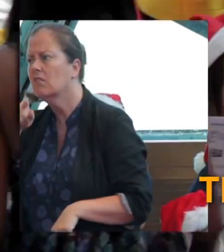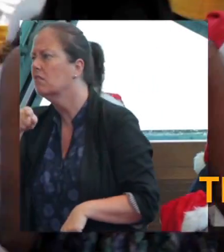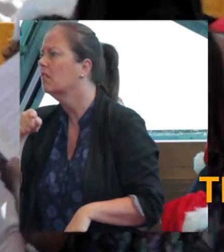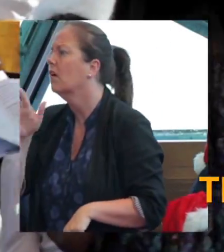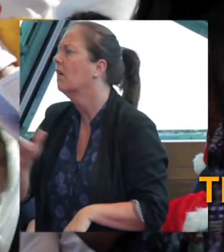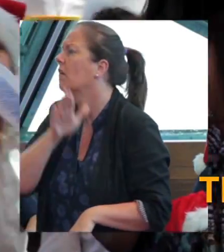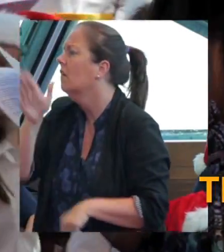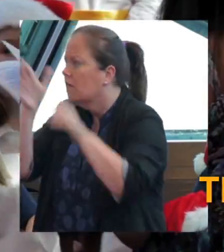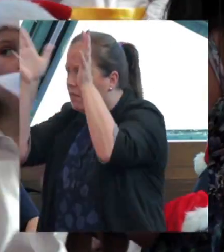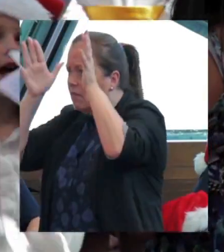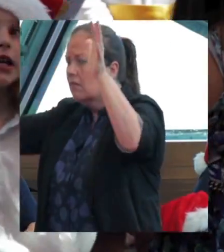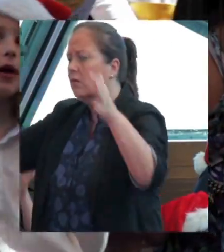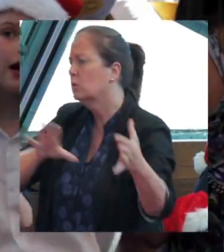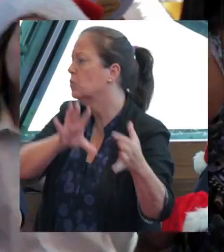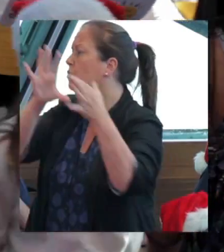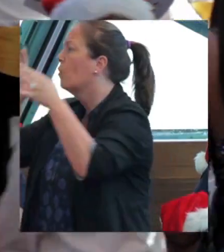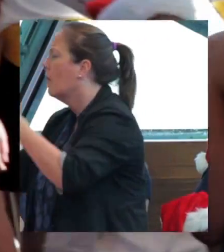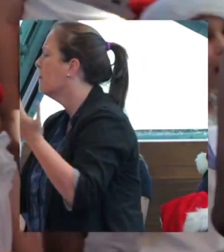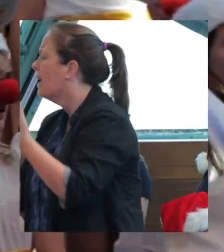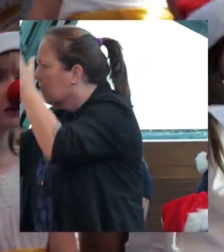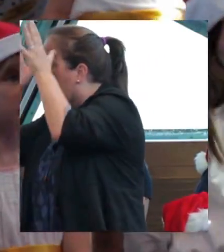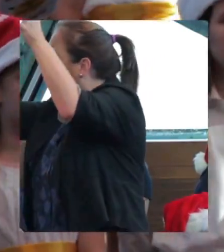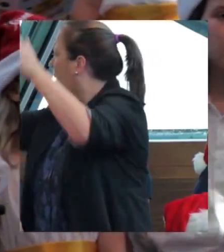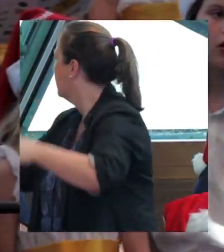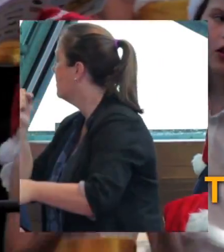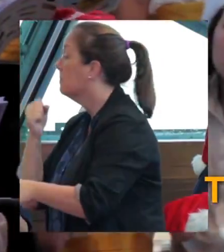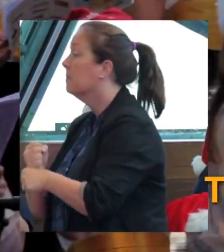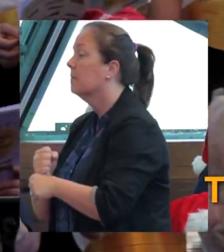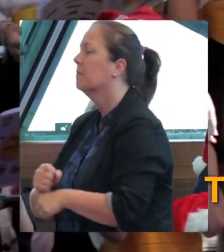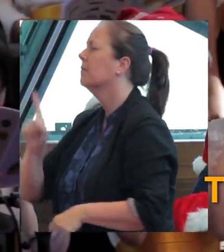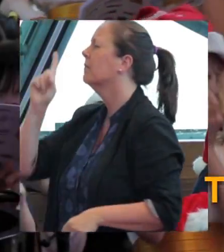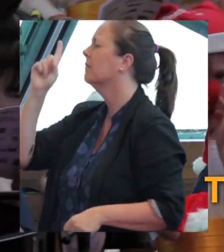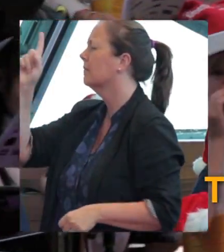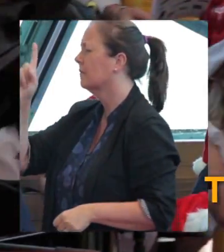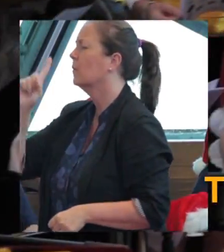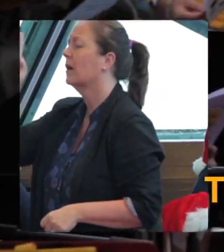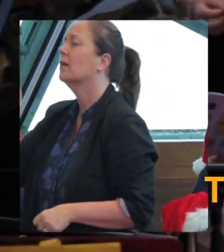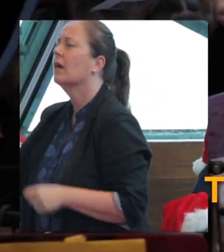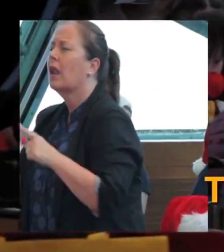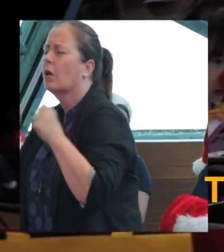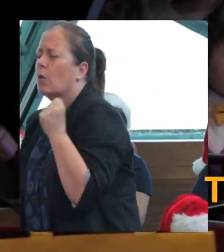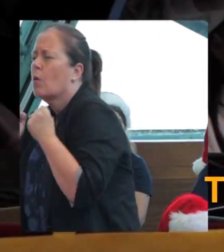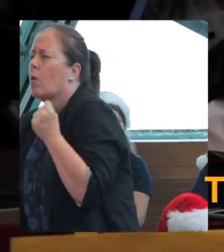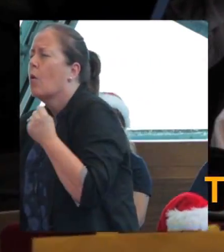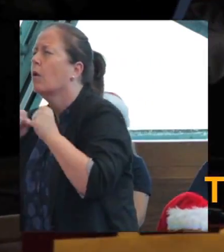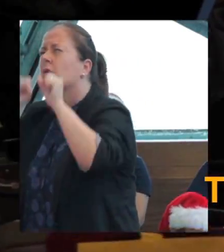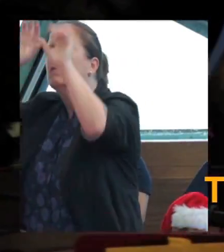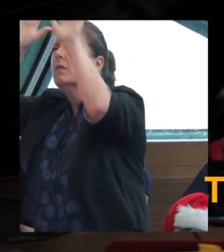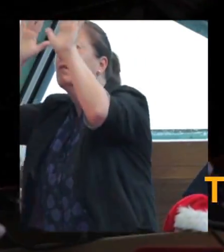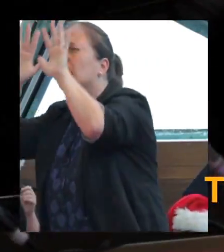Rudolph join in any reindeer games. Then one foggy Christmas